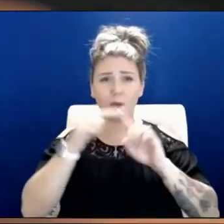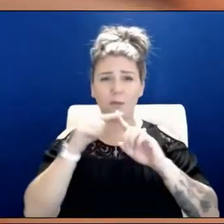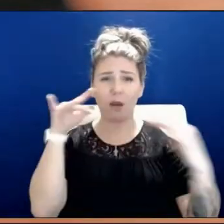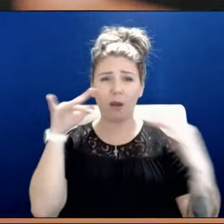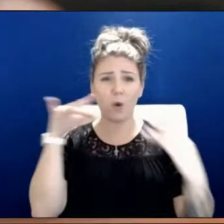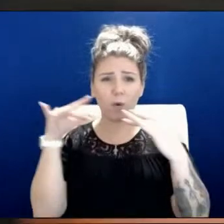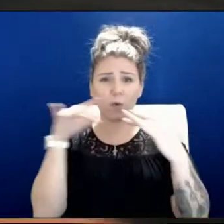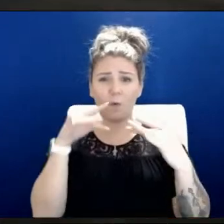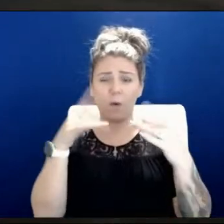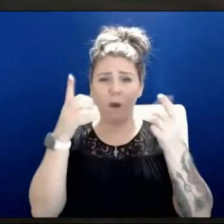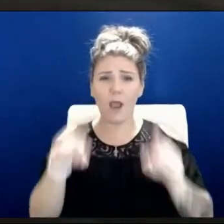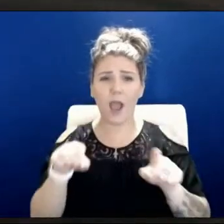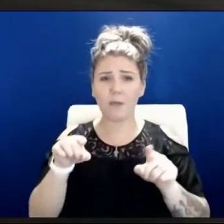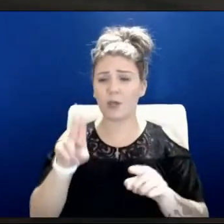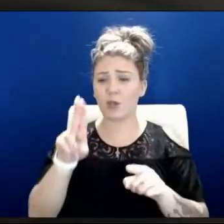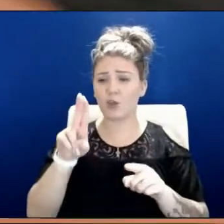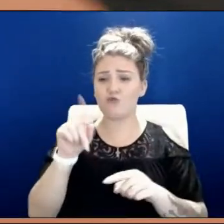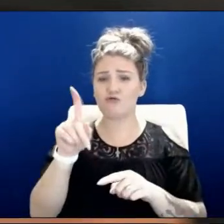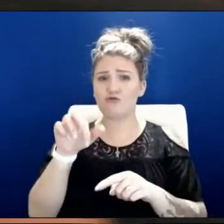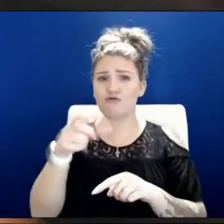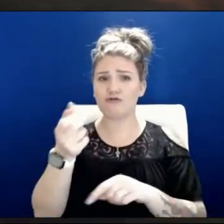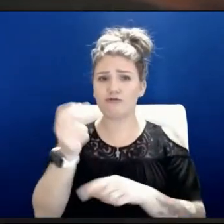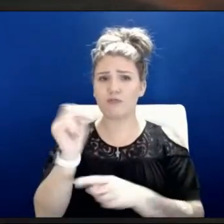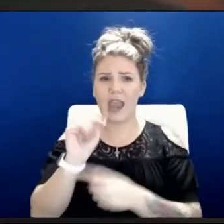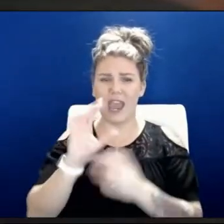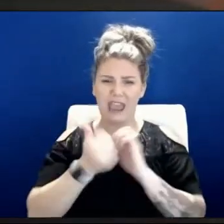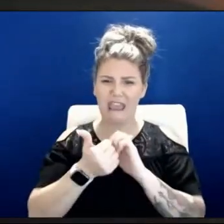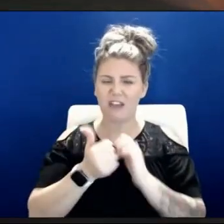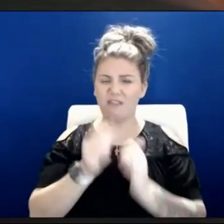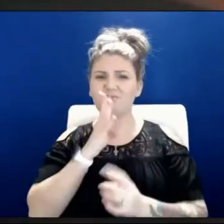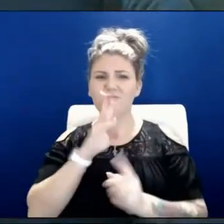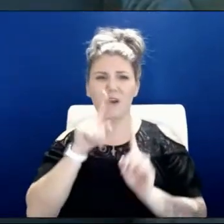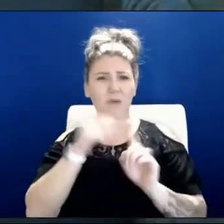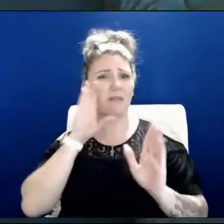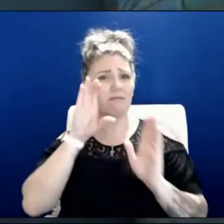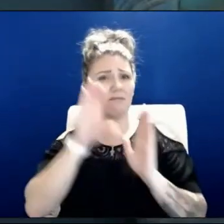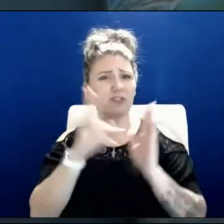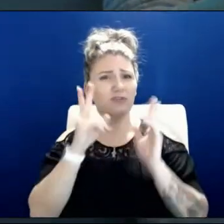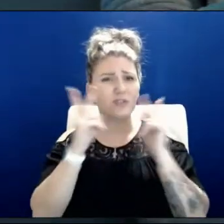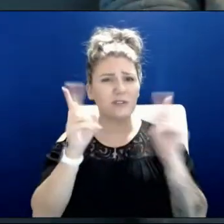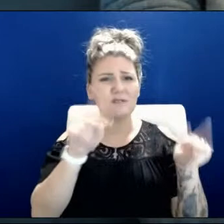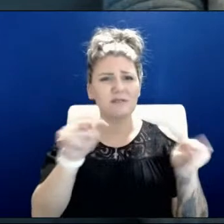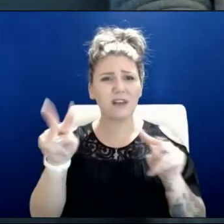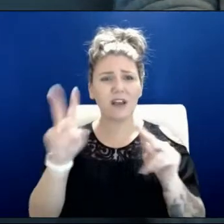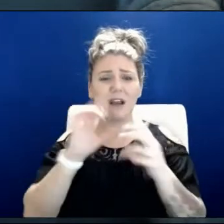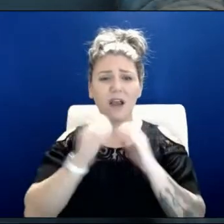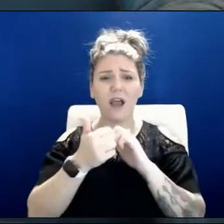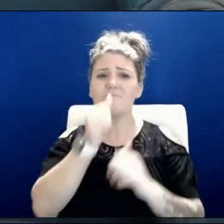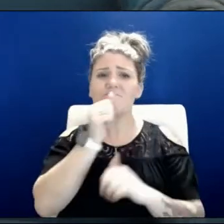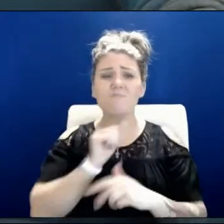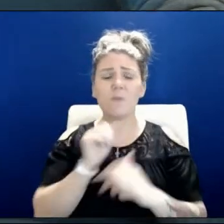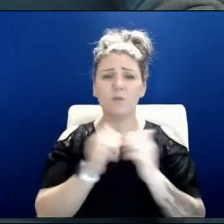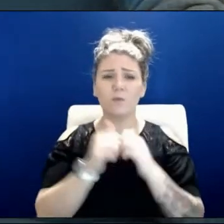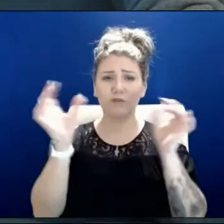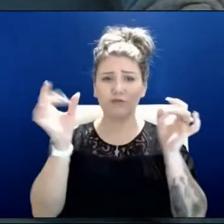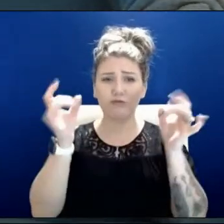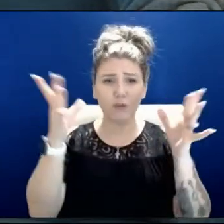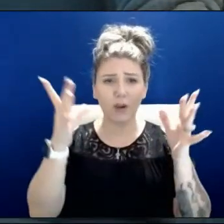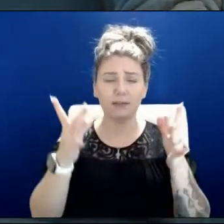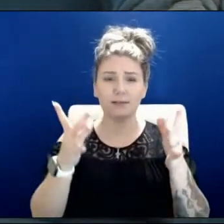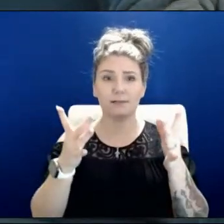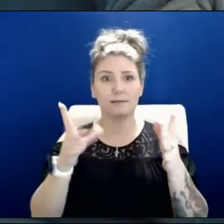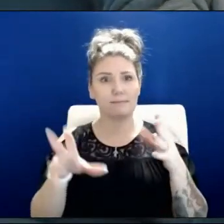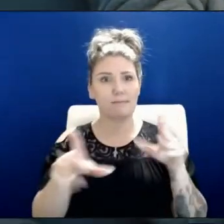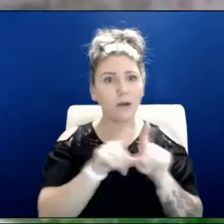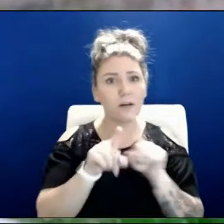Ukraine. And the question is, how do we talk to our kids about those images that they're seeing? So how to cope with this latest crisis on top of a pandemic, a crisis that